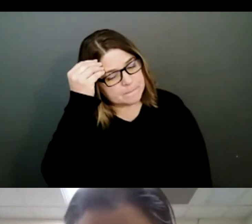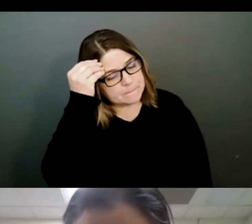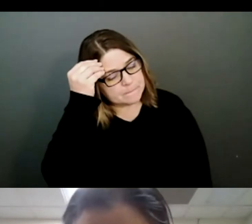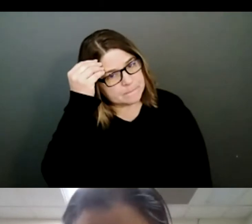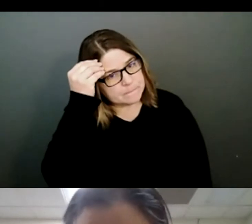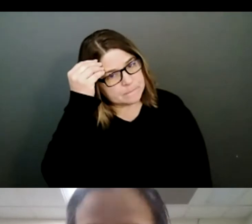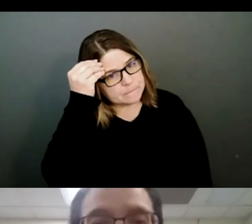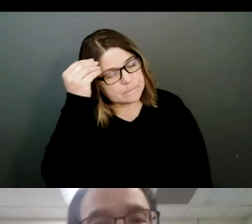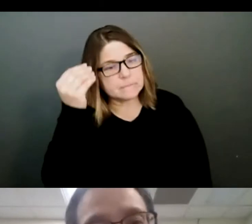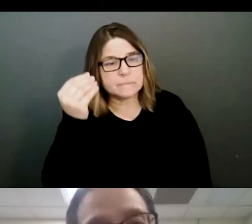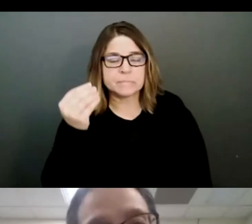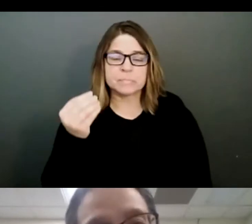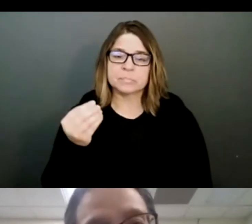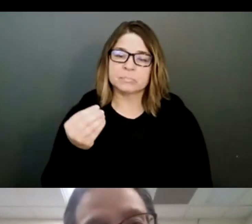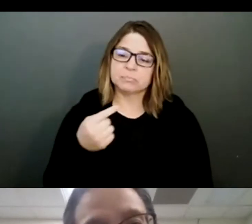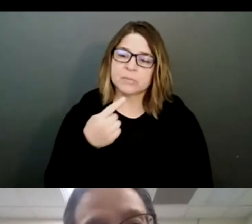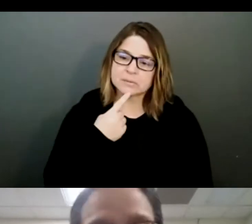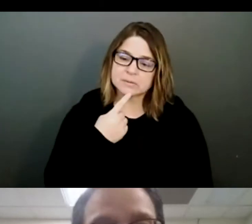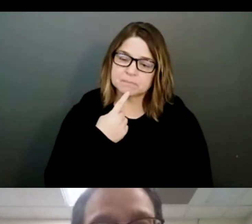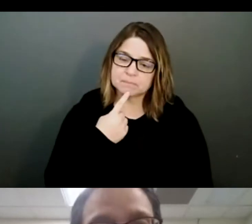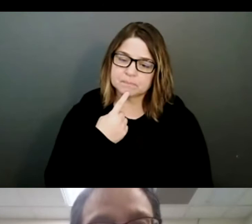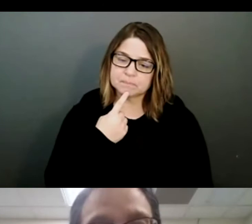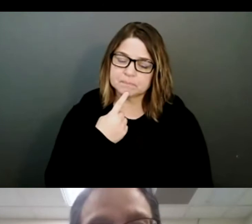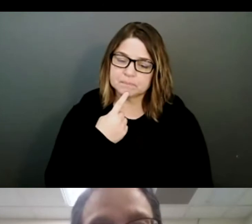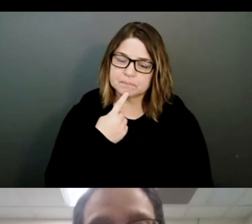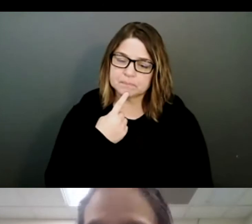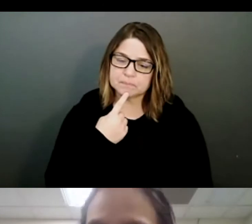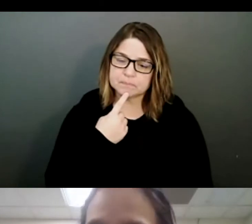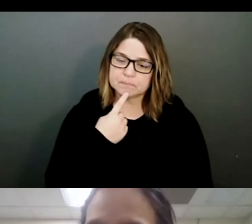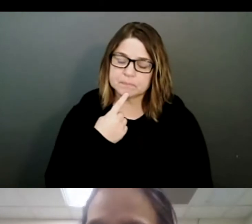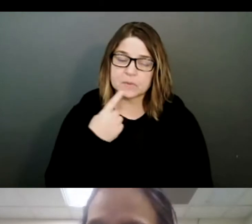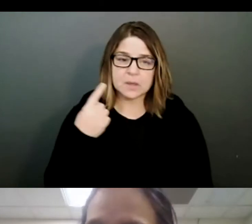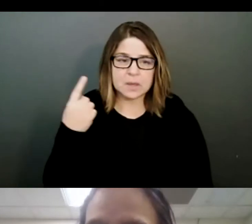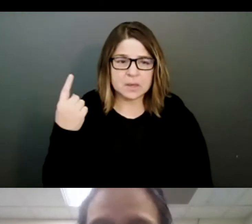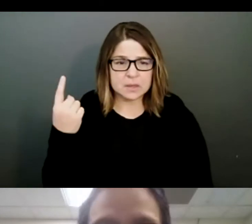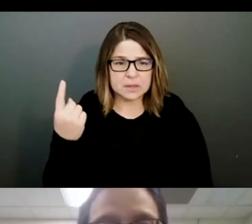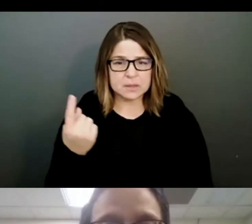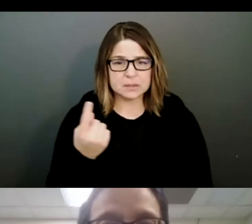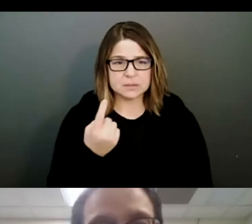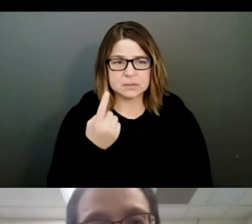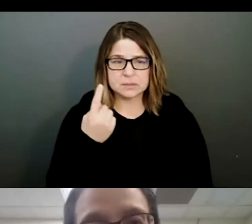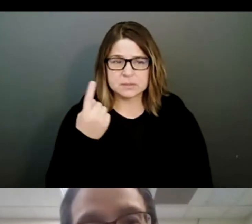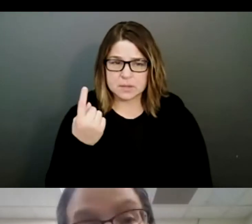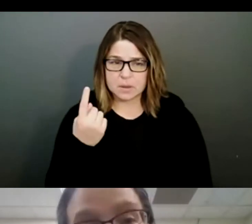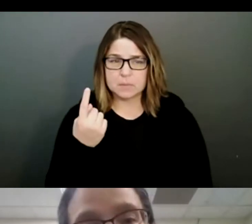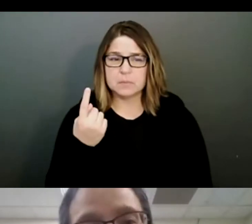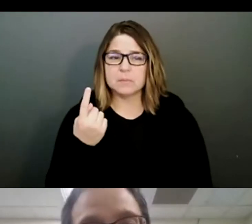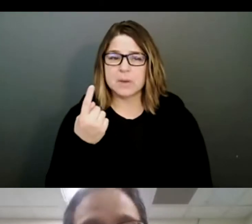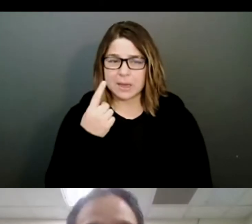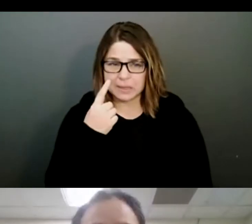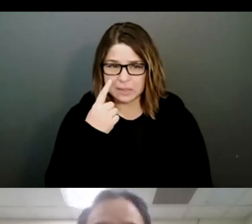something that I think that a piece that should be in the care